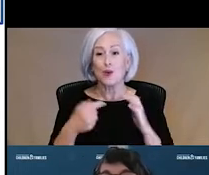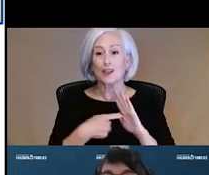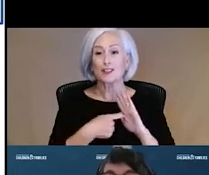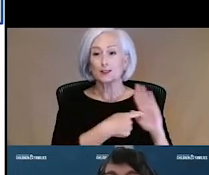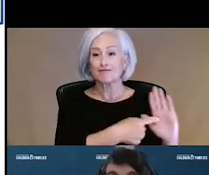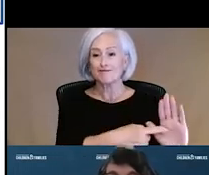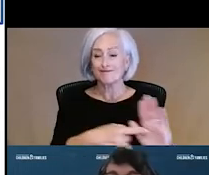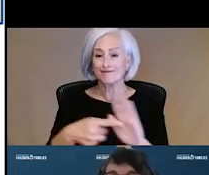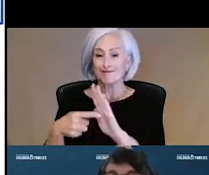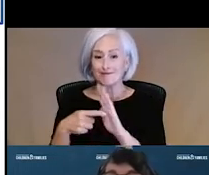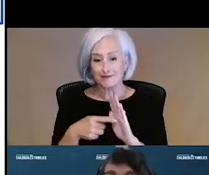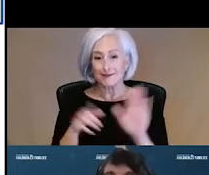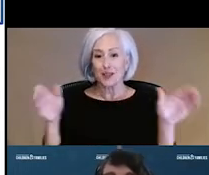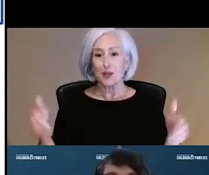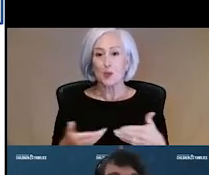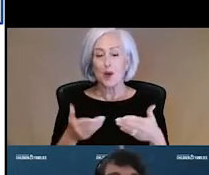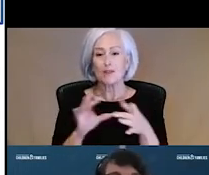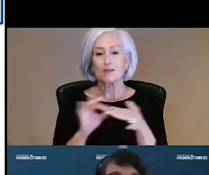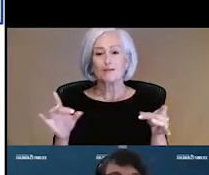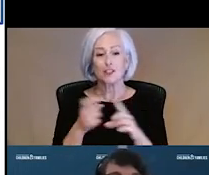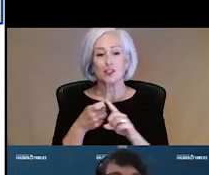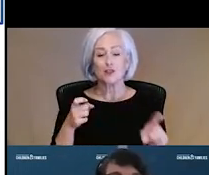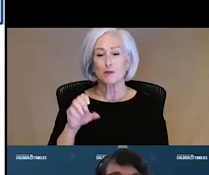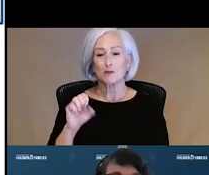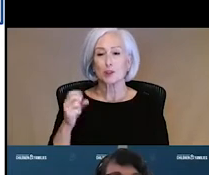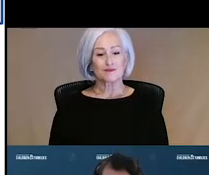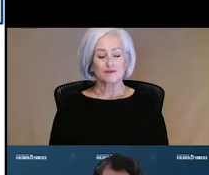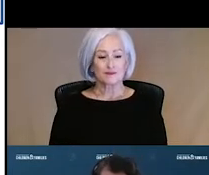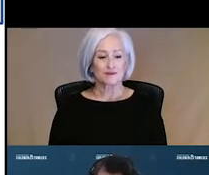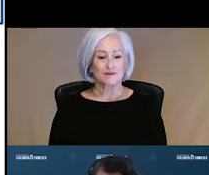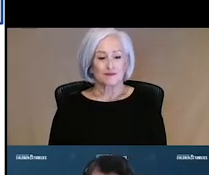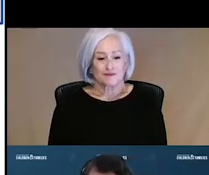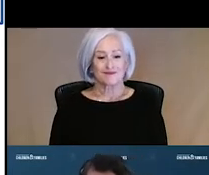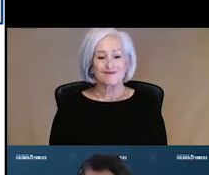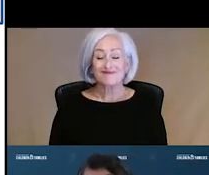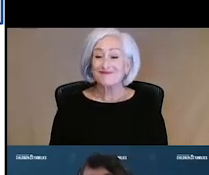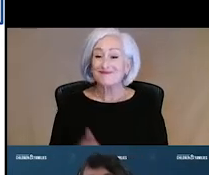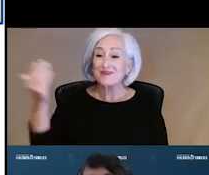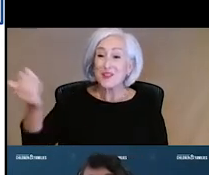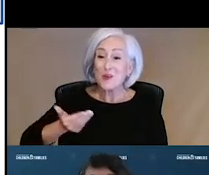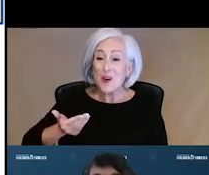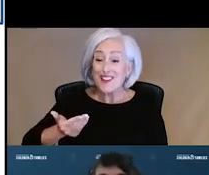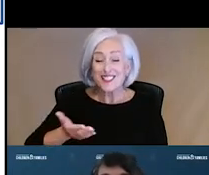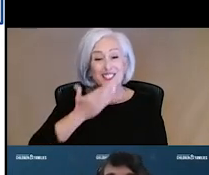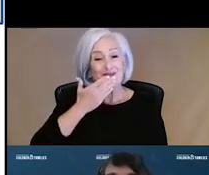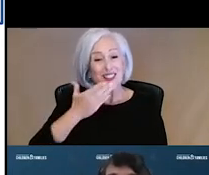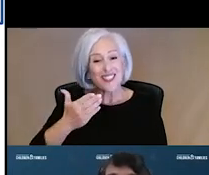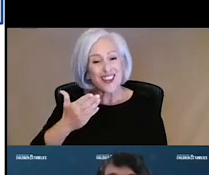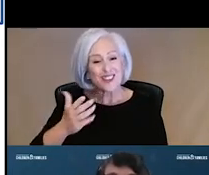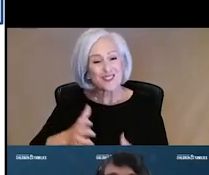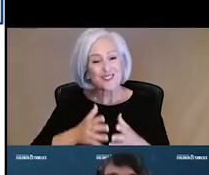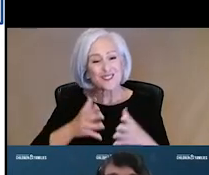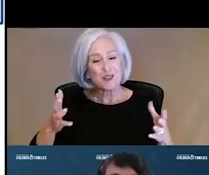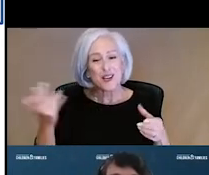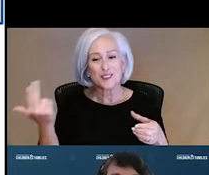from Director Shondell Dawson of the FVPSA office. Welcome, and thank you very much for joining us today. I